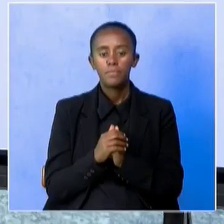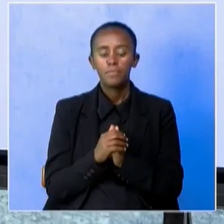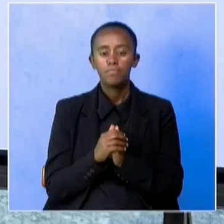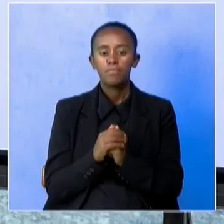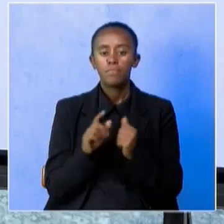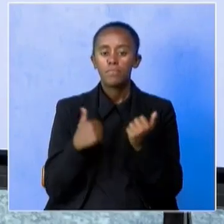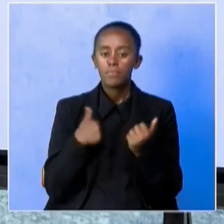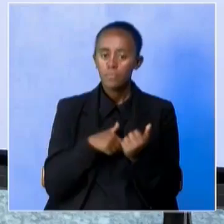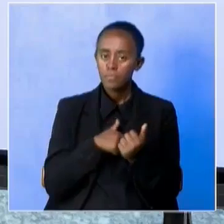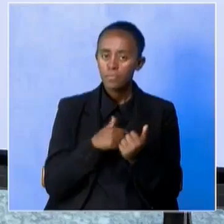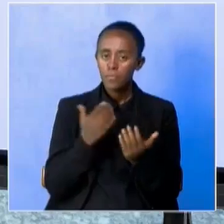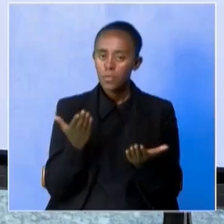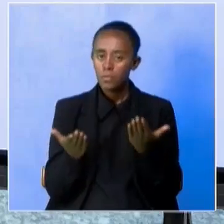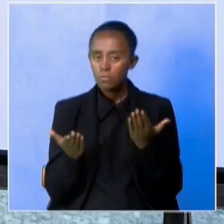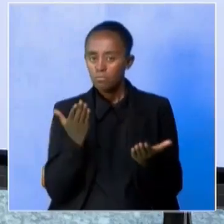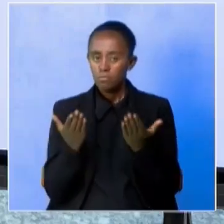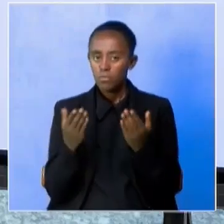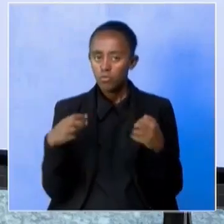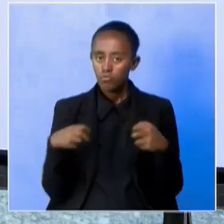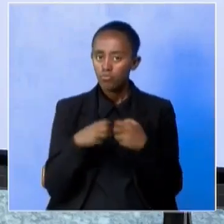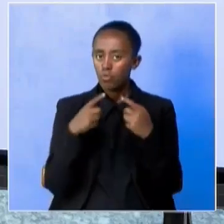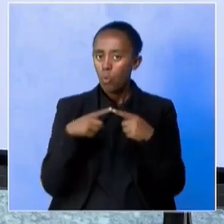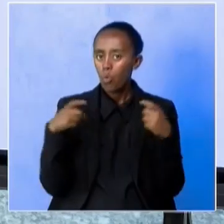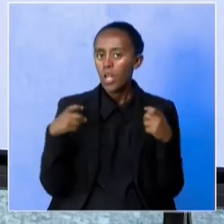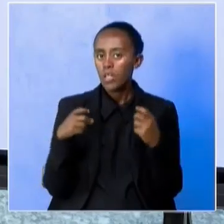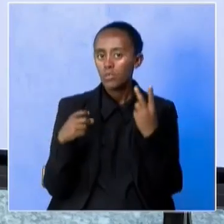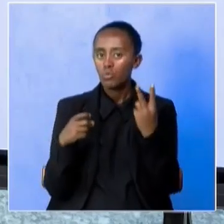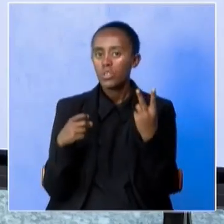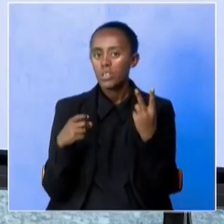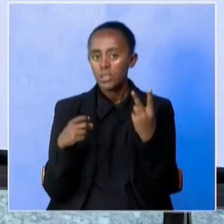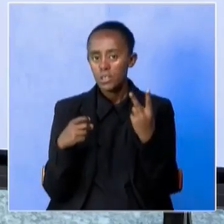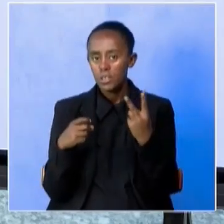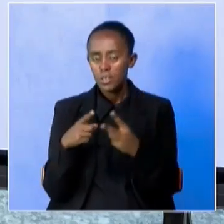So we are what? Contrasting two things, yes?